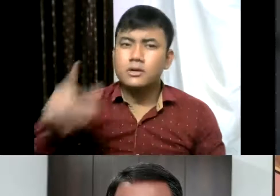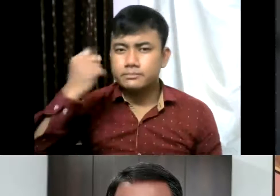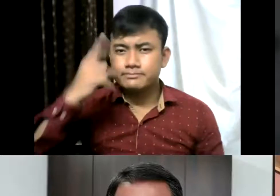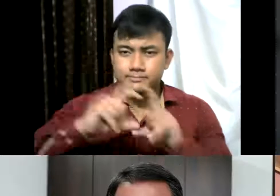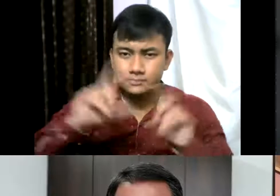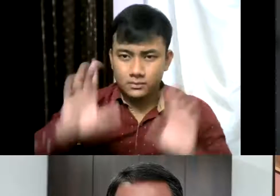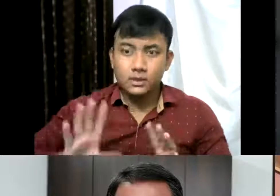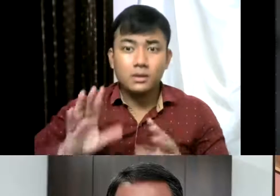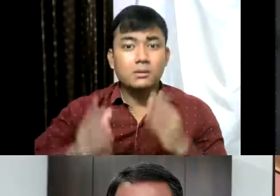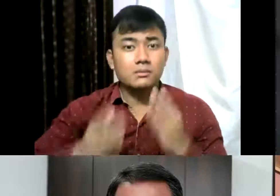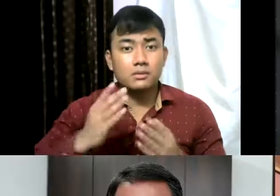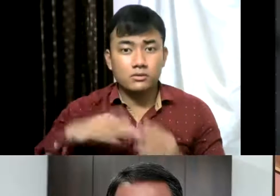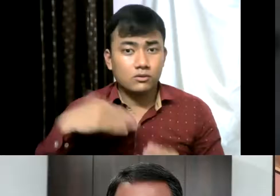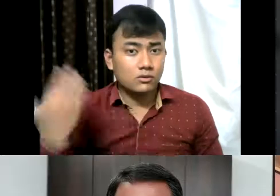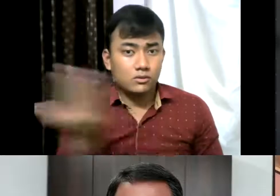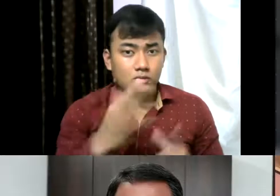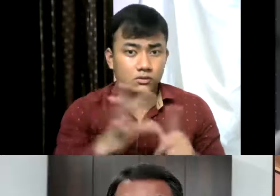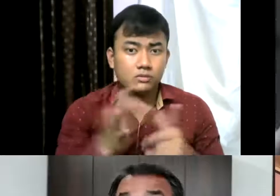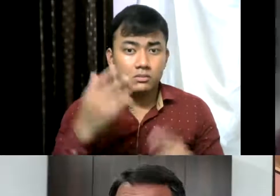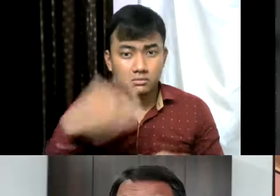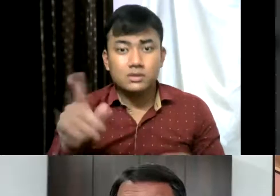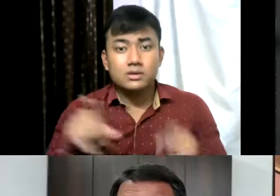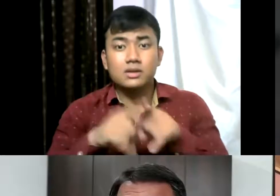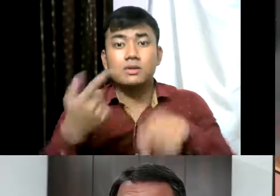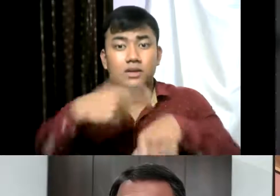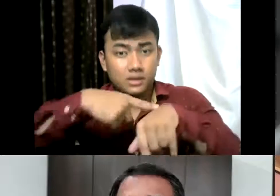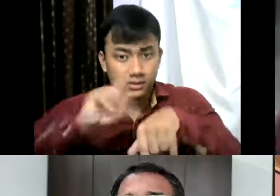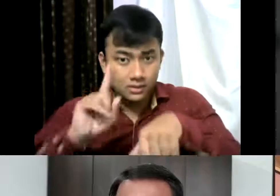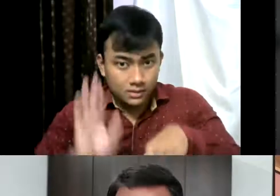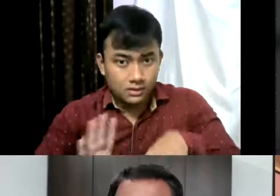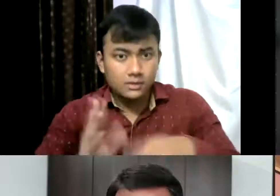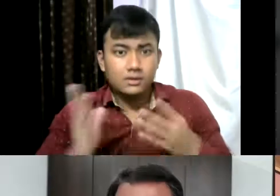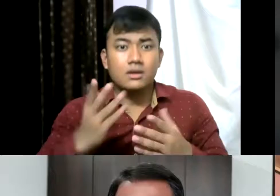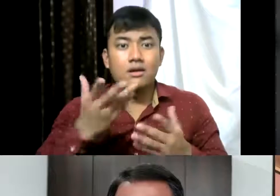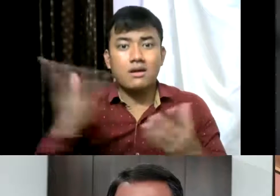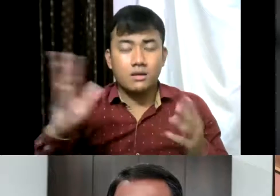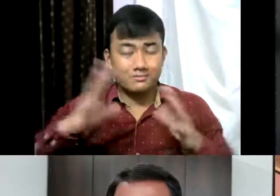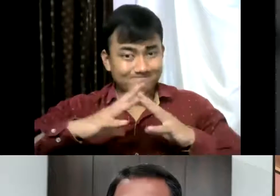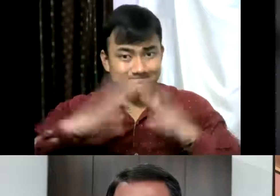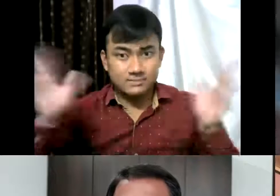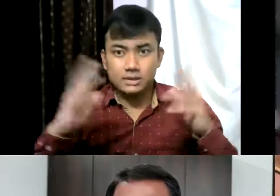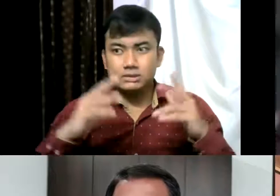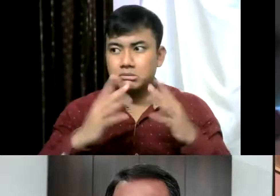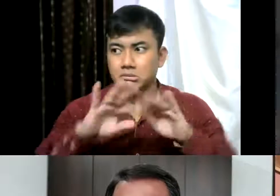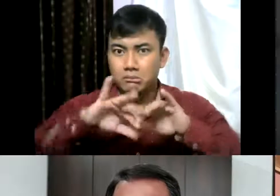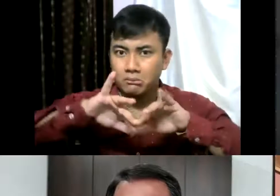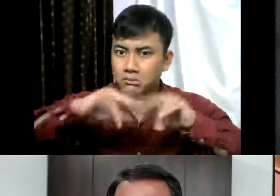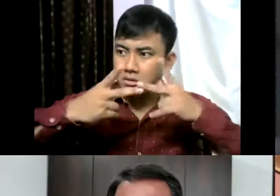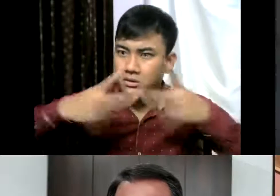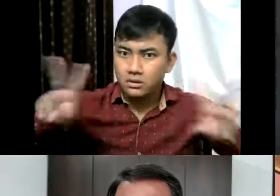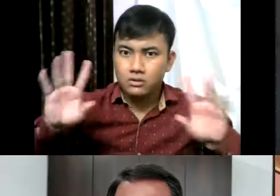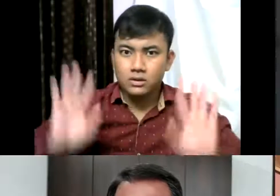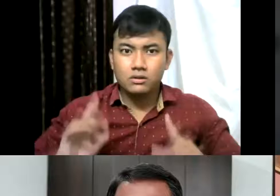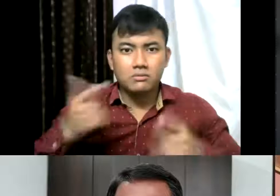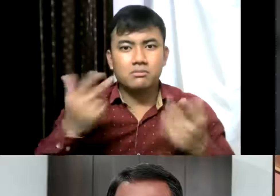maybe we should take this as an opportunity to actually think about sexual expression in the larger gamut of freedom of expression, right? Because as someone